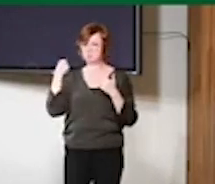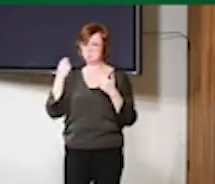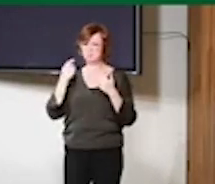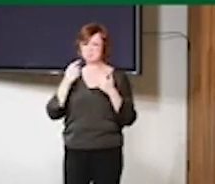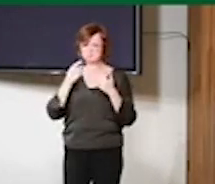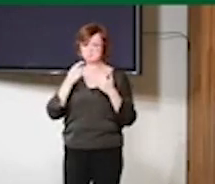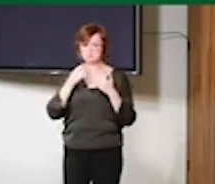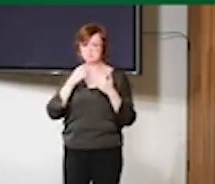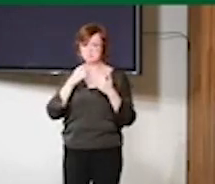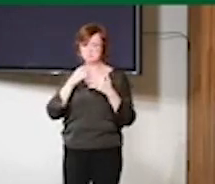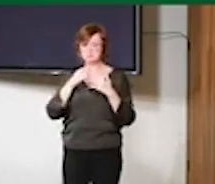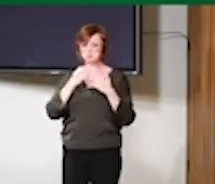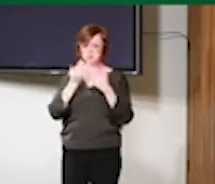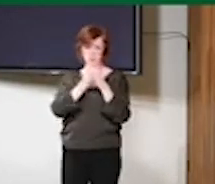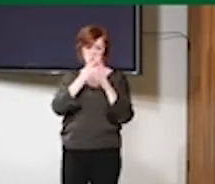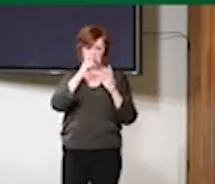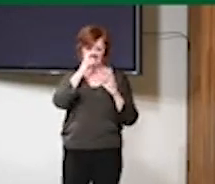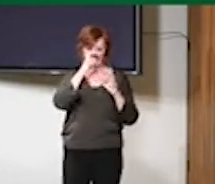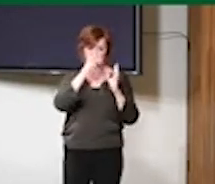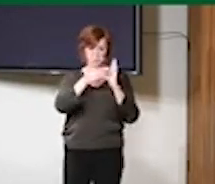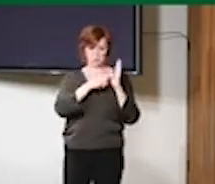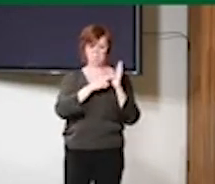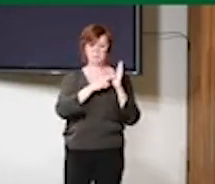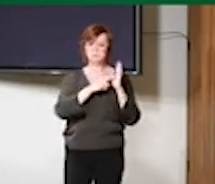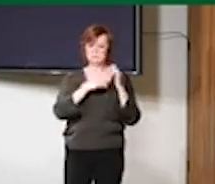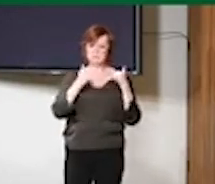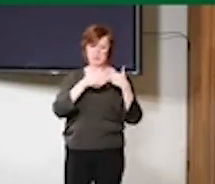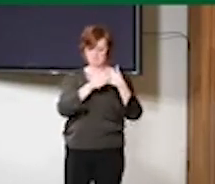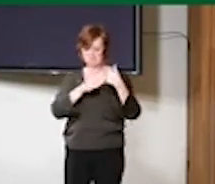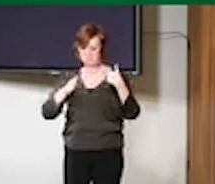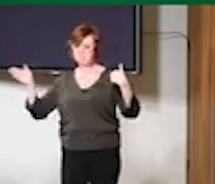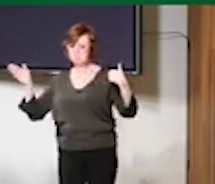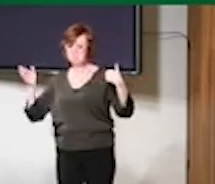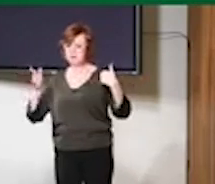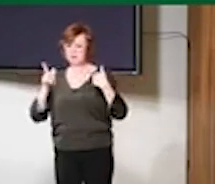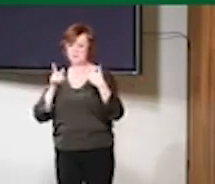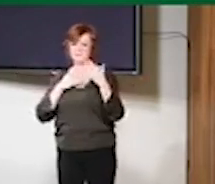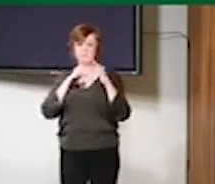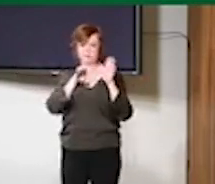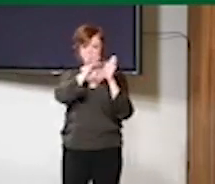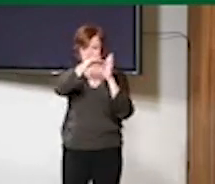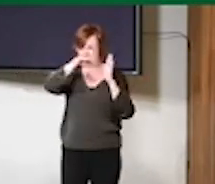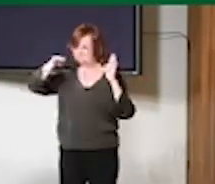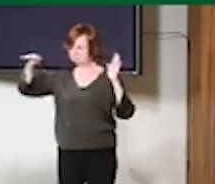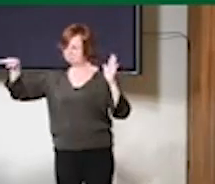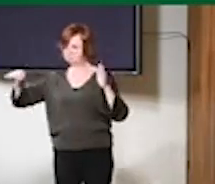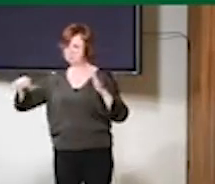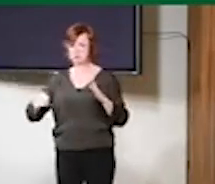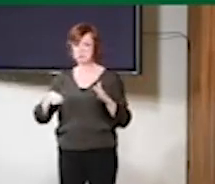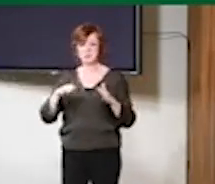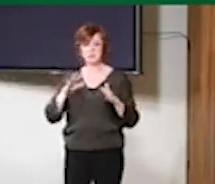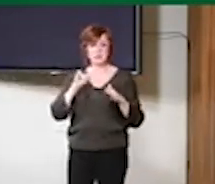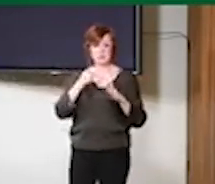So we have, put restrictions in place. What I feel is at an appropriate time. We